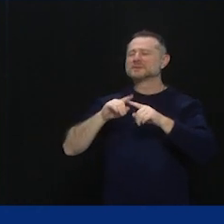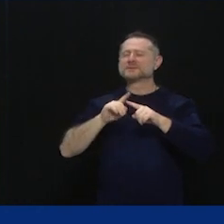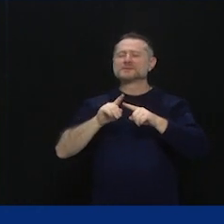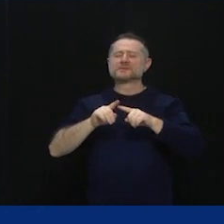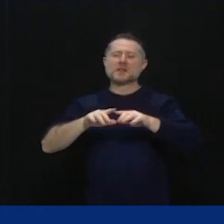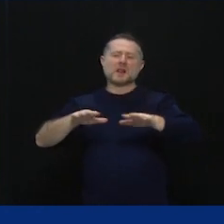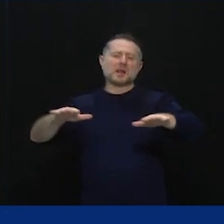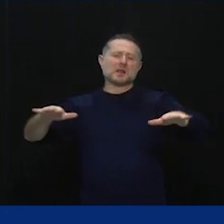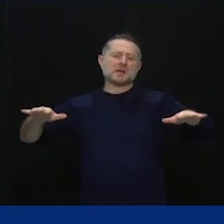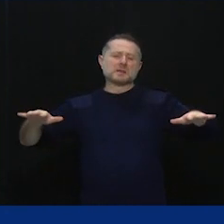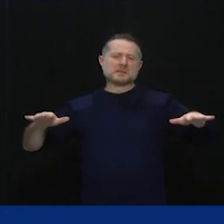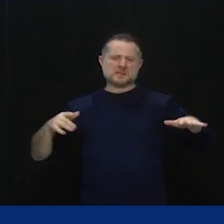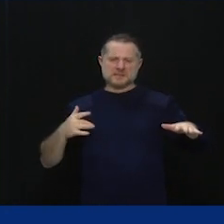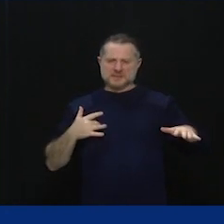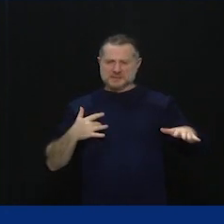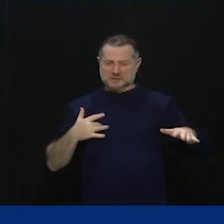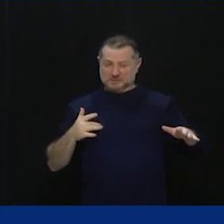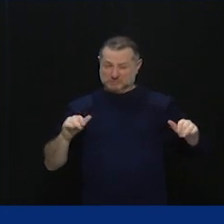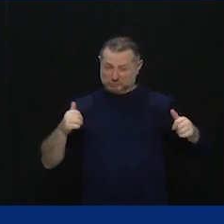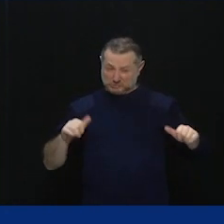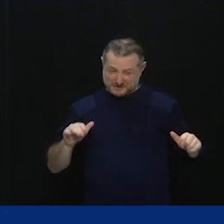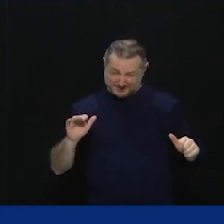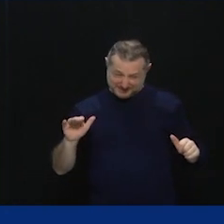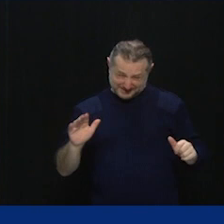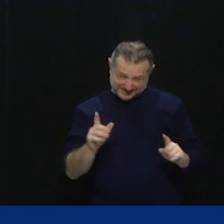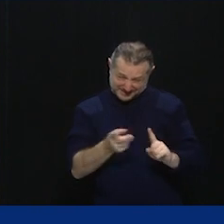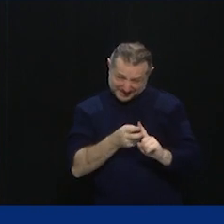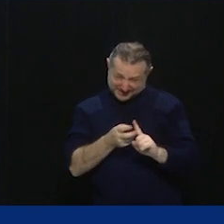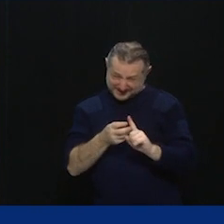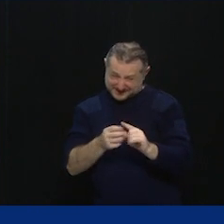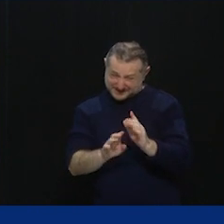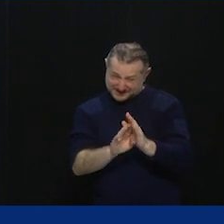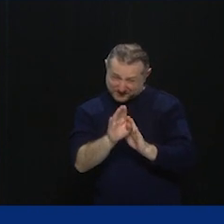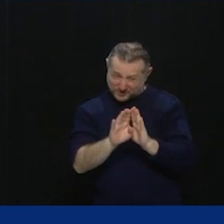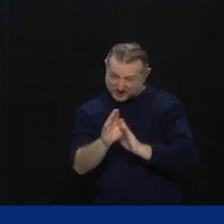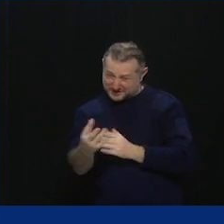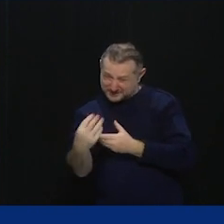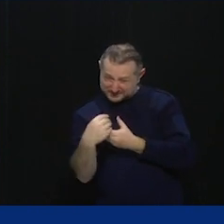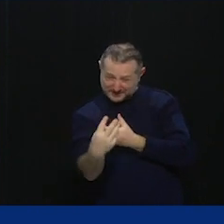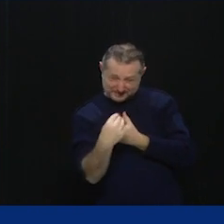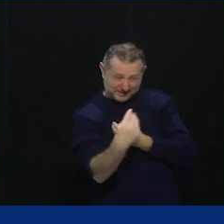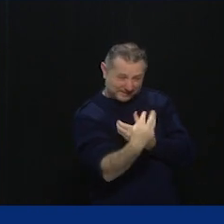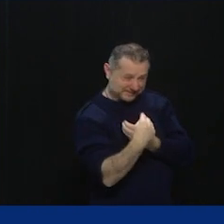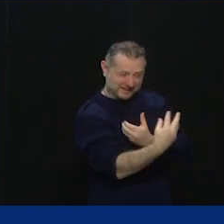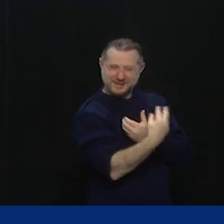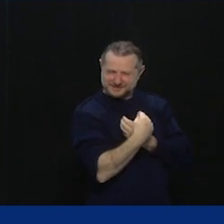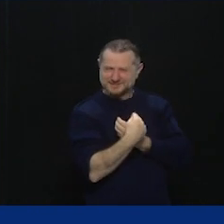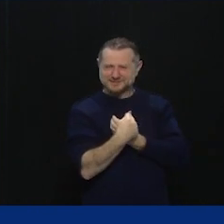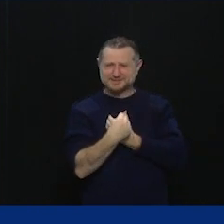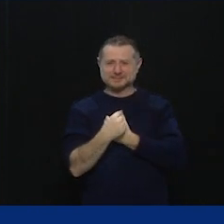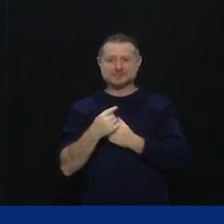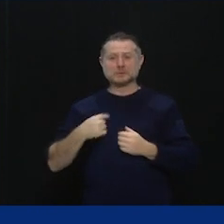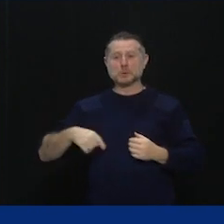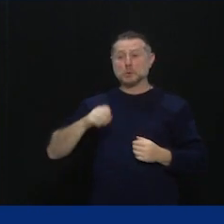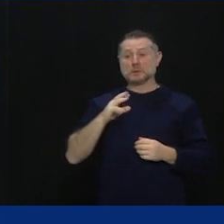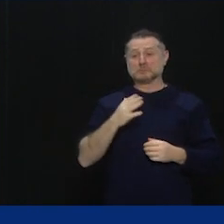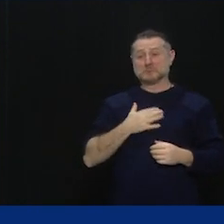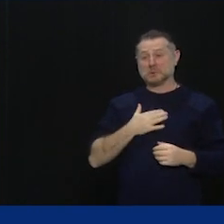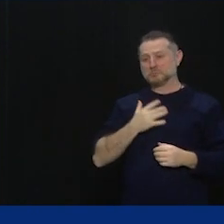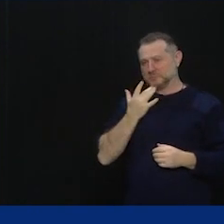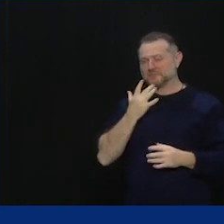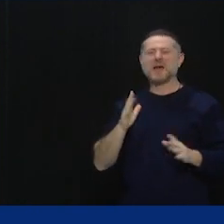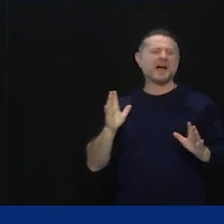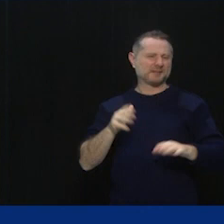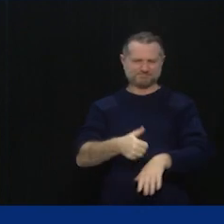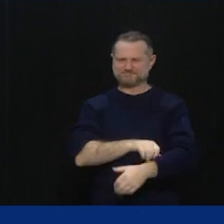to try to get developers to say that they would act as master developer on behalf of the town of Brookhaven to fulfill that vision